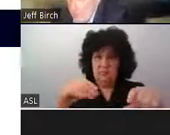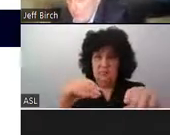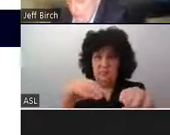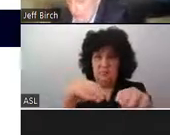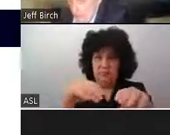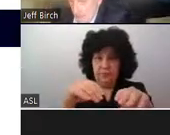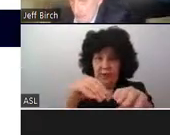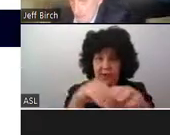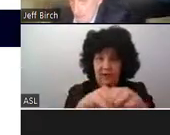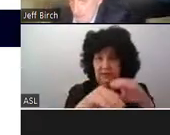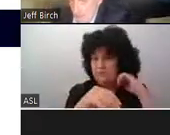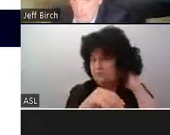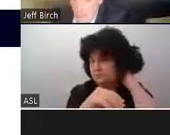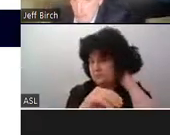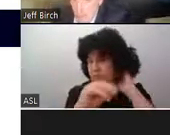into CSUN.